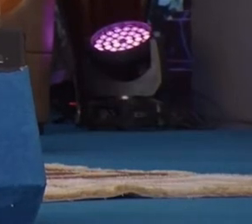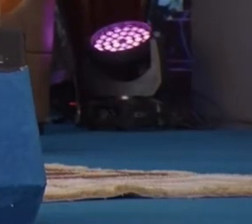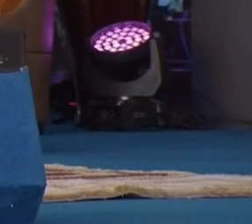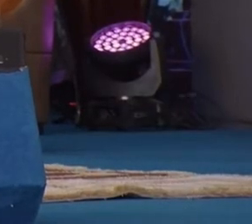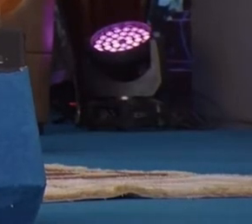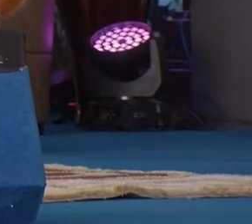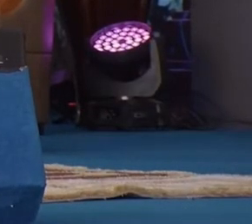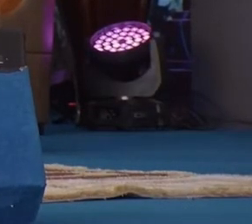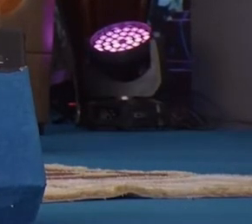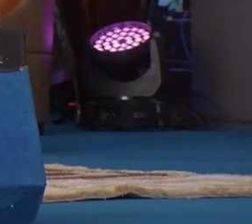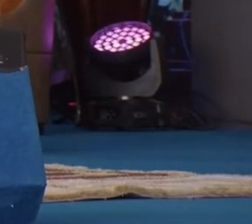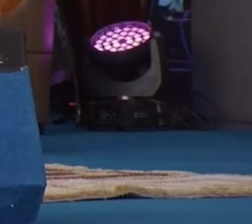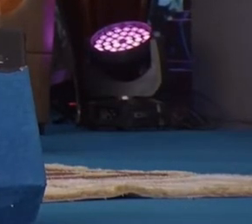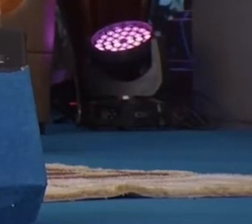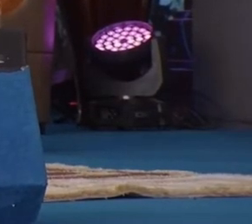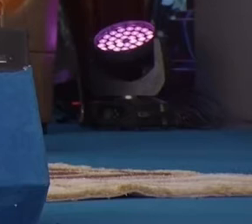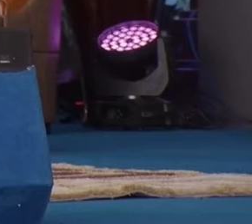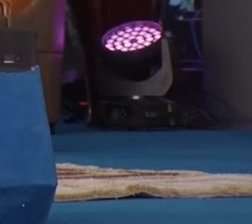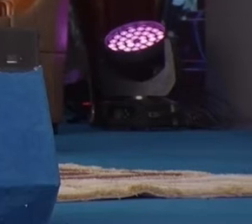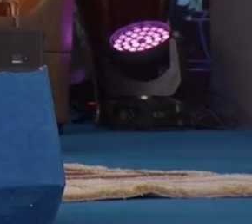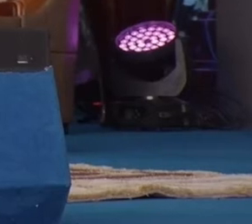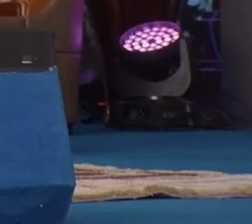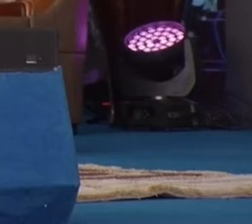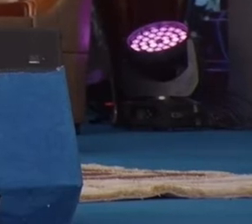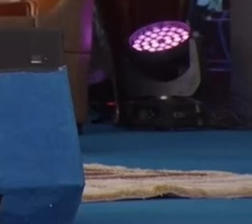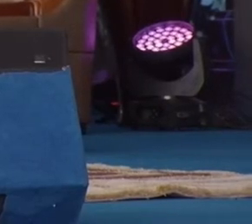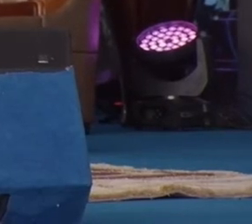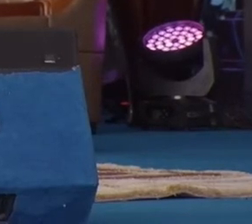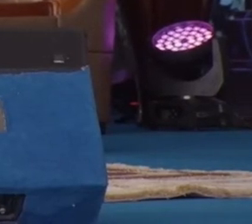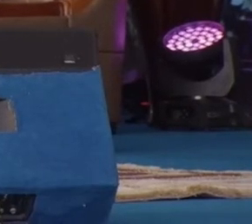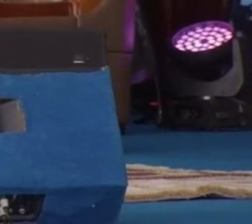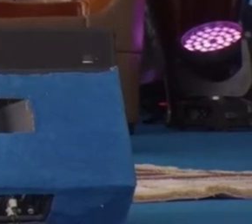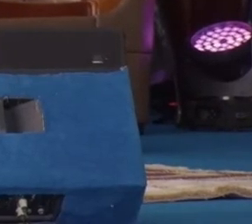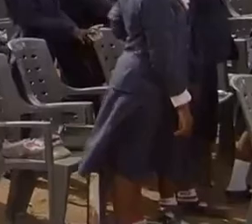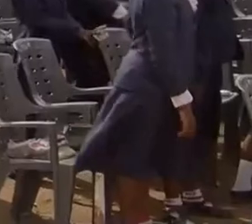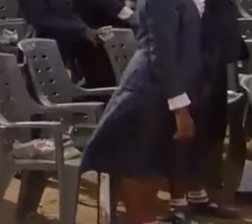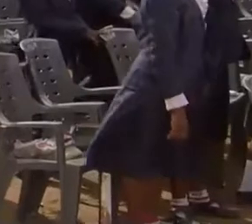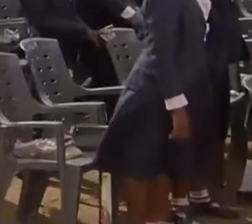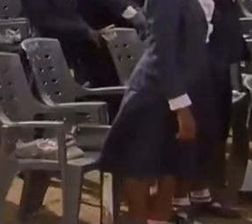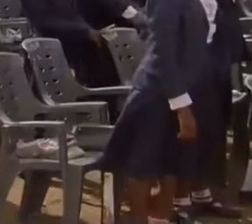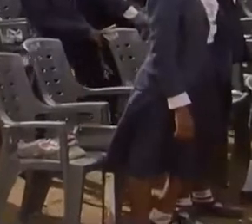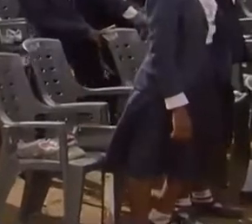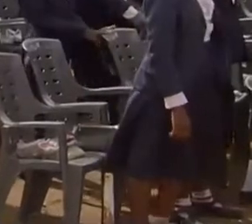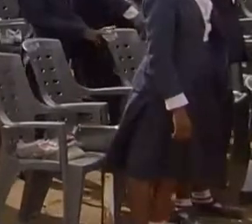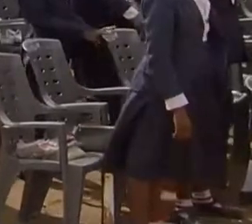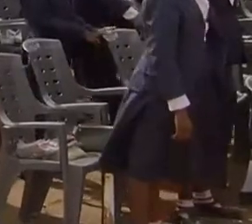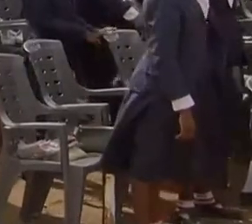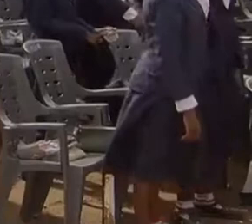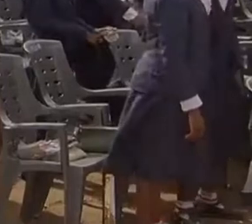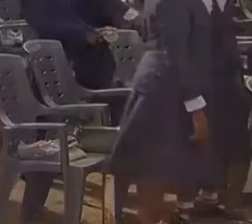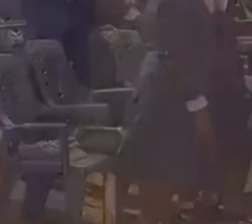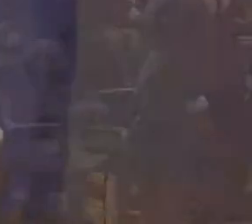day, and the supernatural day, the day of